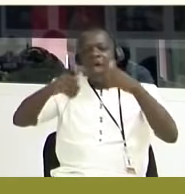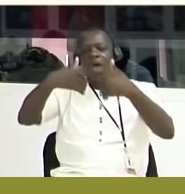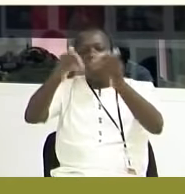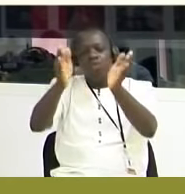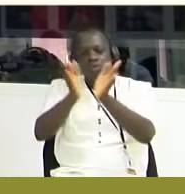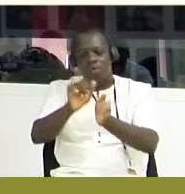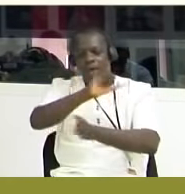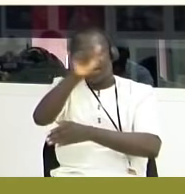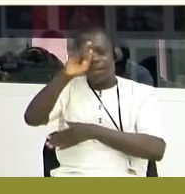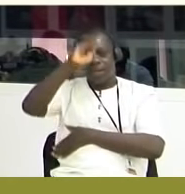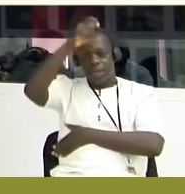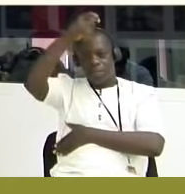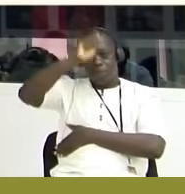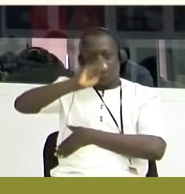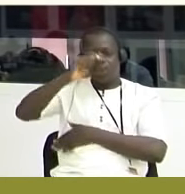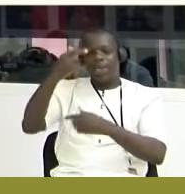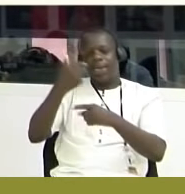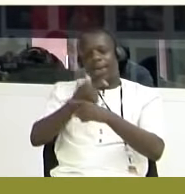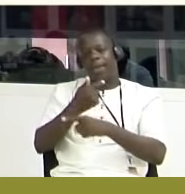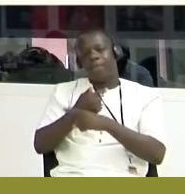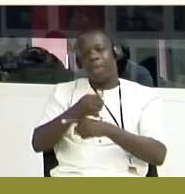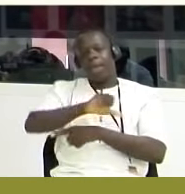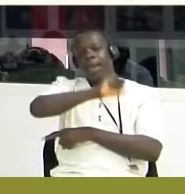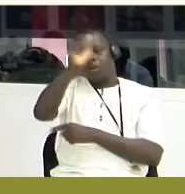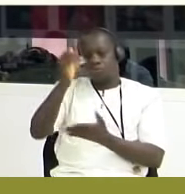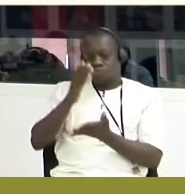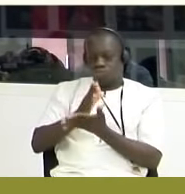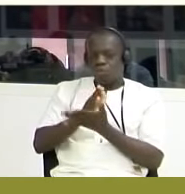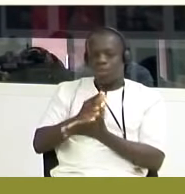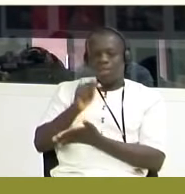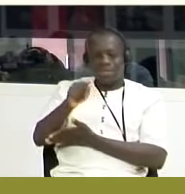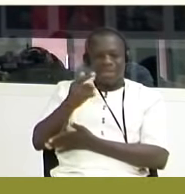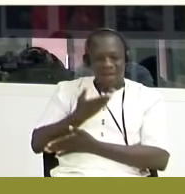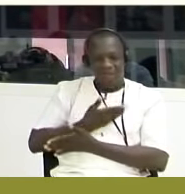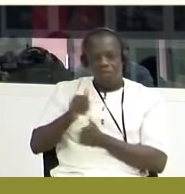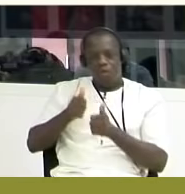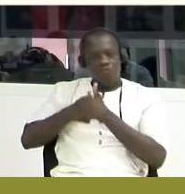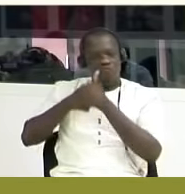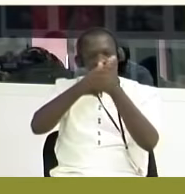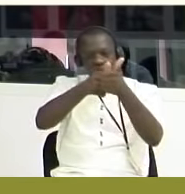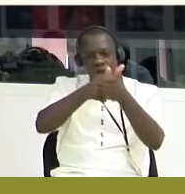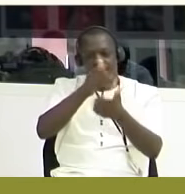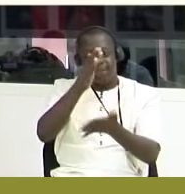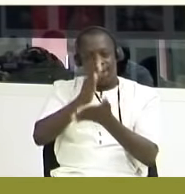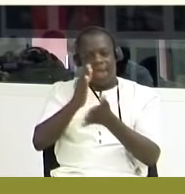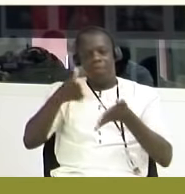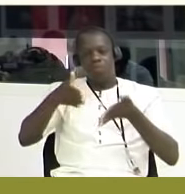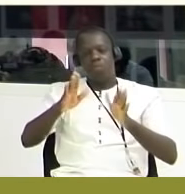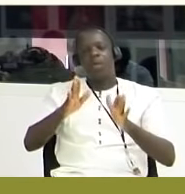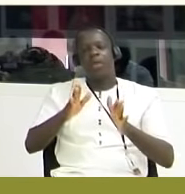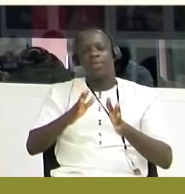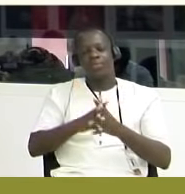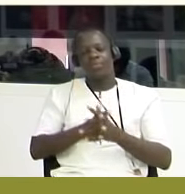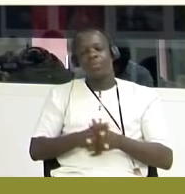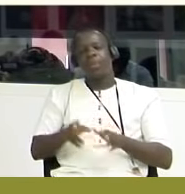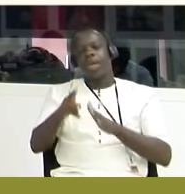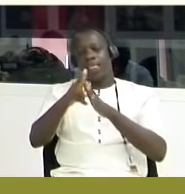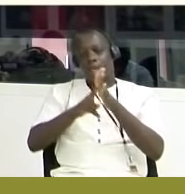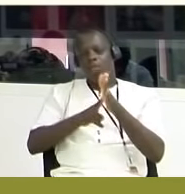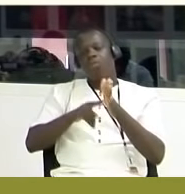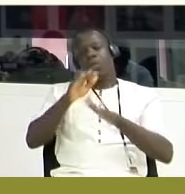Force. And that, of course, that has to follow the due process. So they need to be